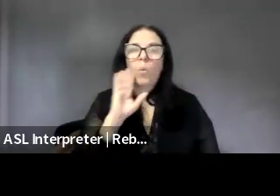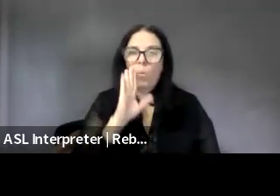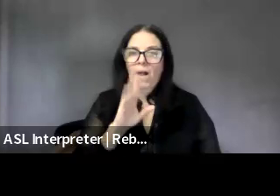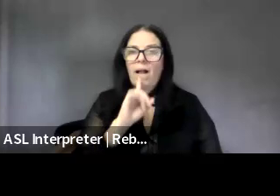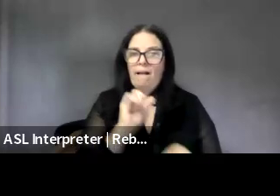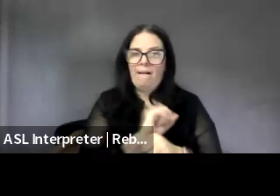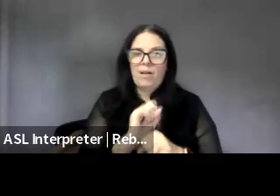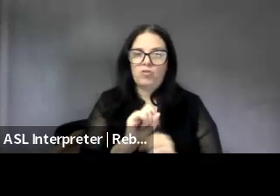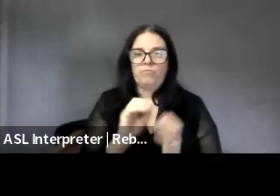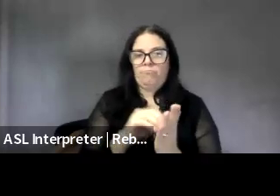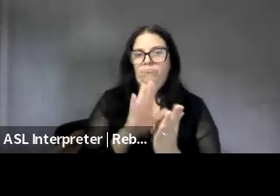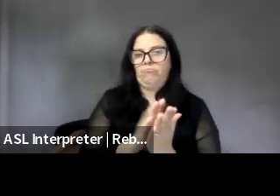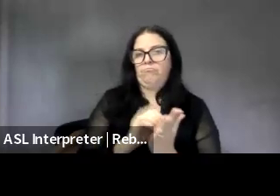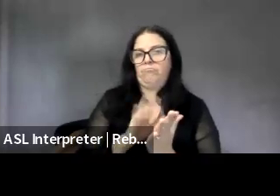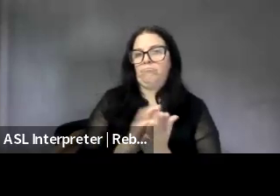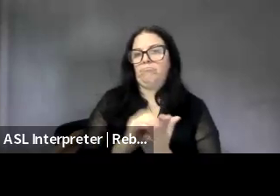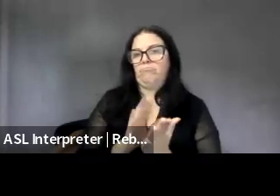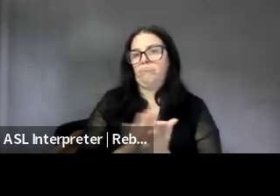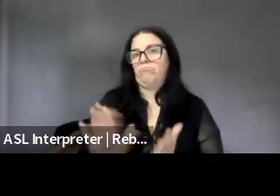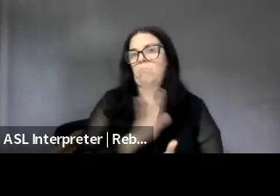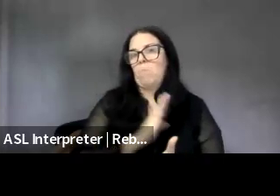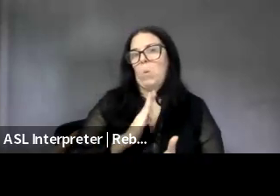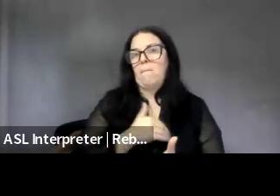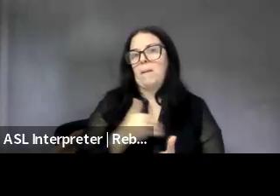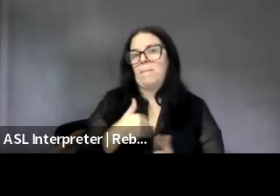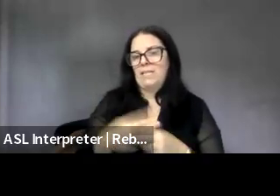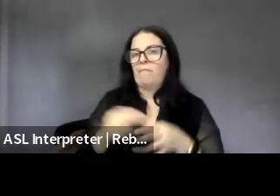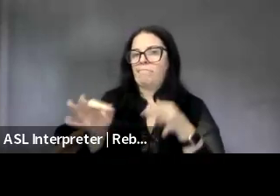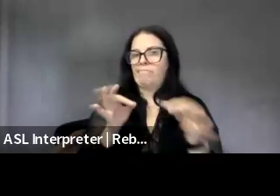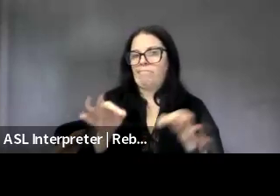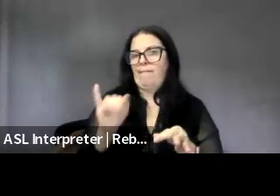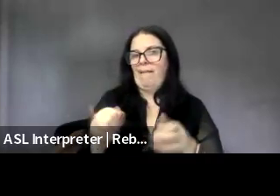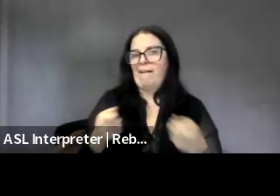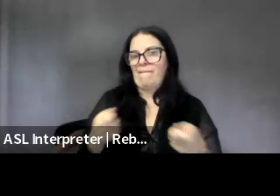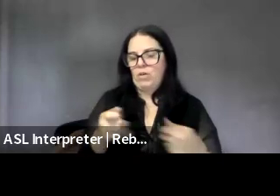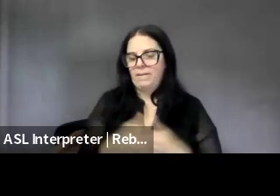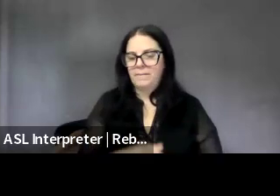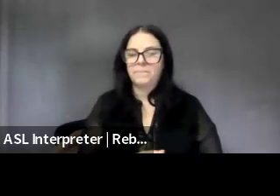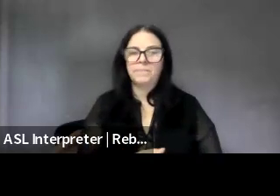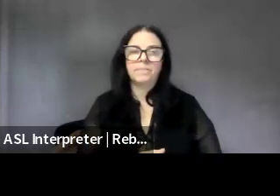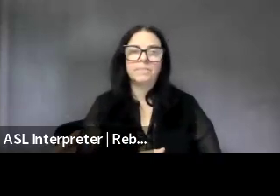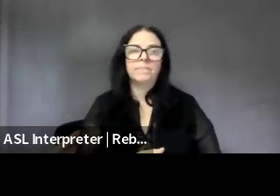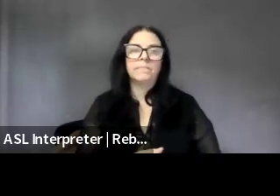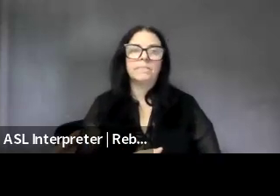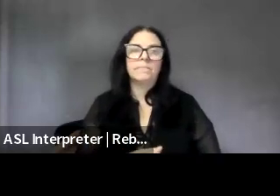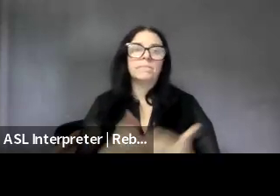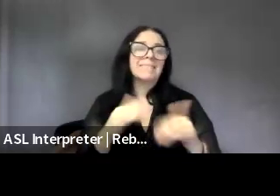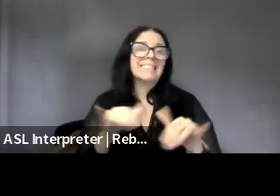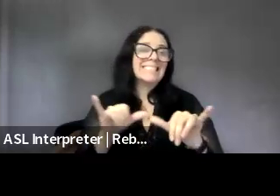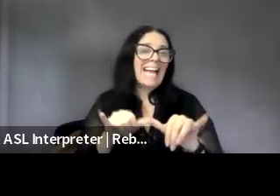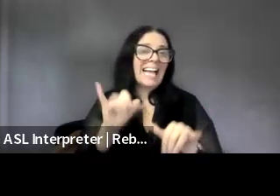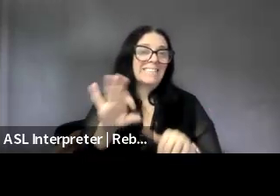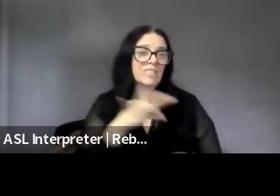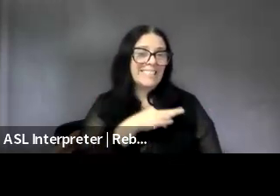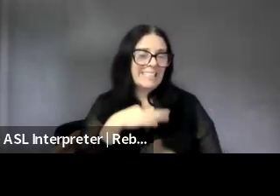list those board members as part of this description of governance. The approximate size of your staff,